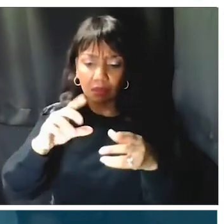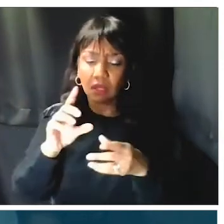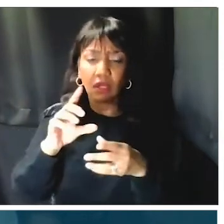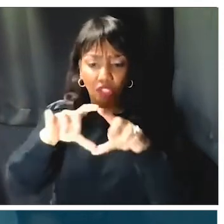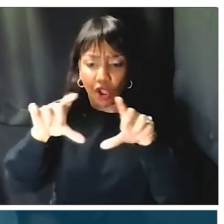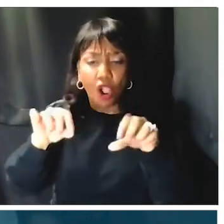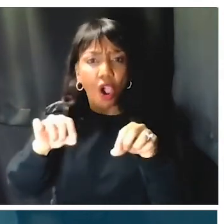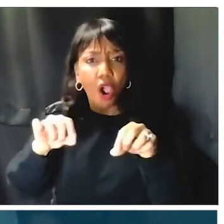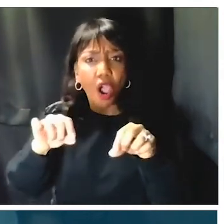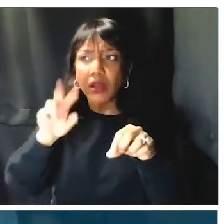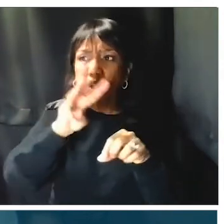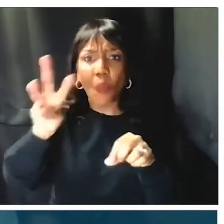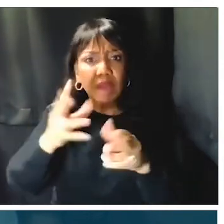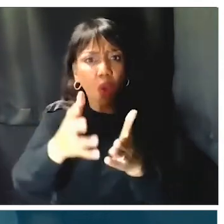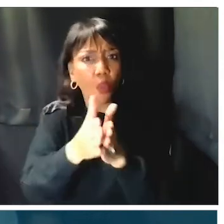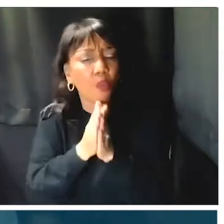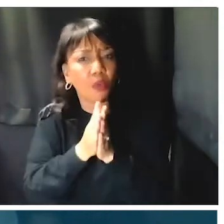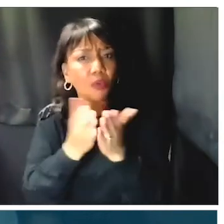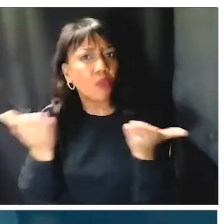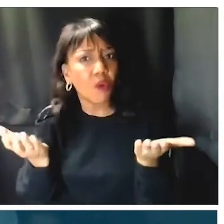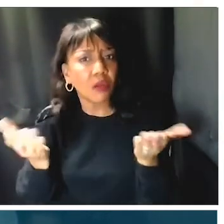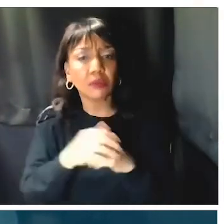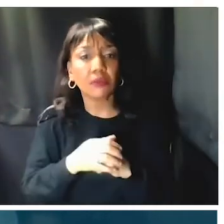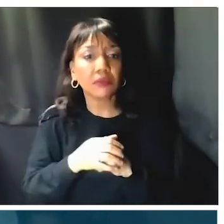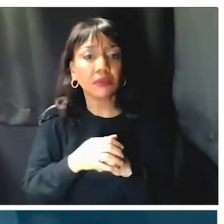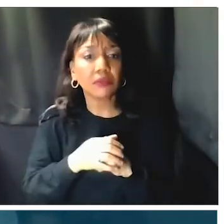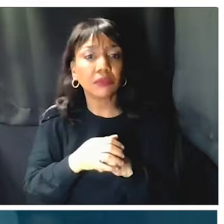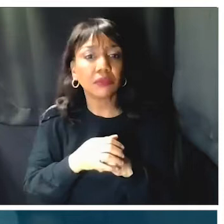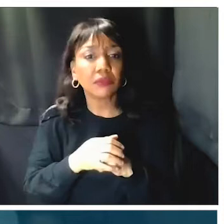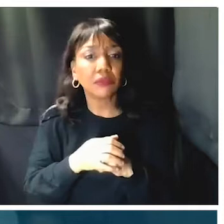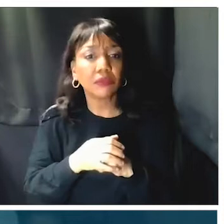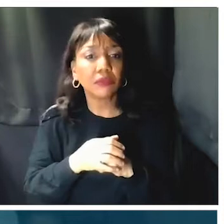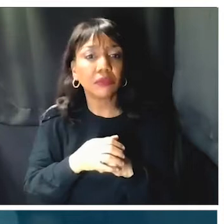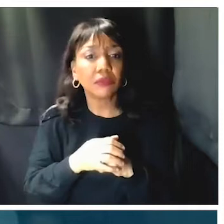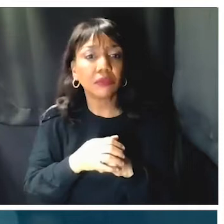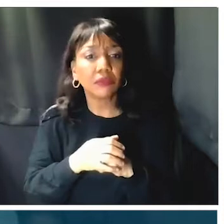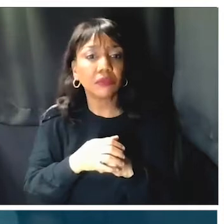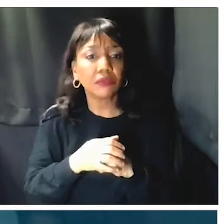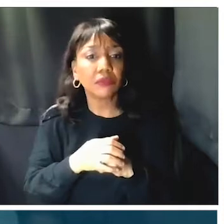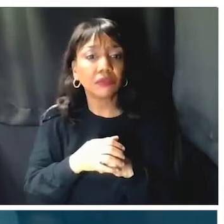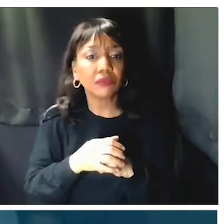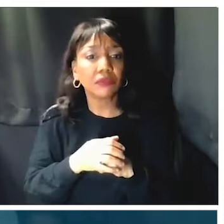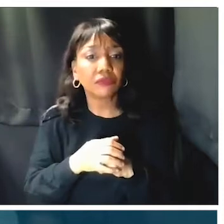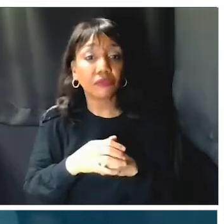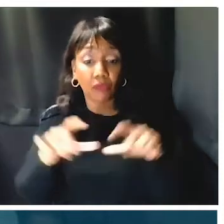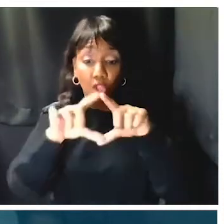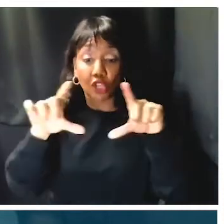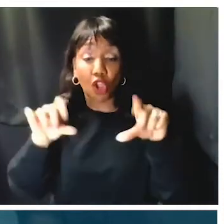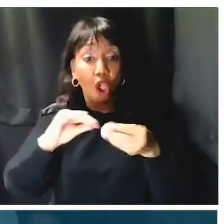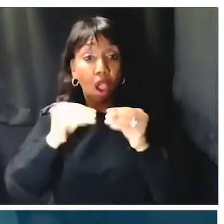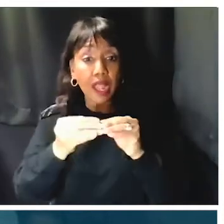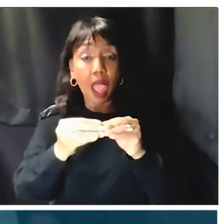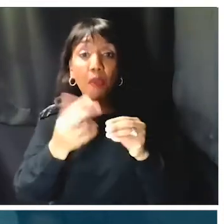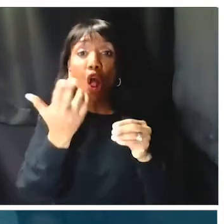the website is requesting. An example of a debit card appears with its bank account and expiration date numbers highlighted. The card number is